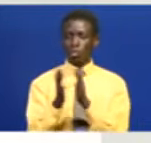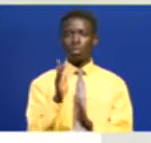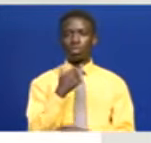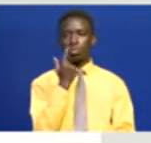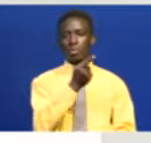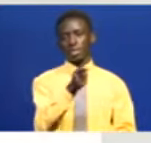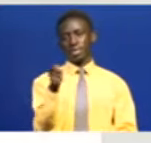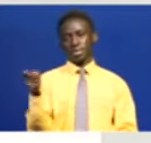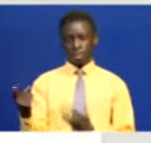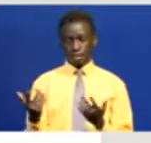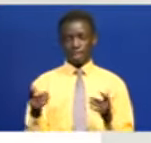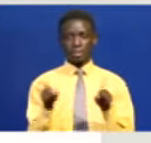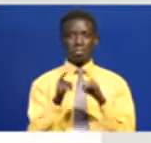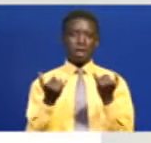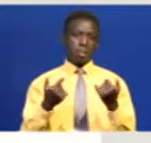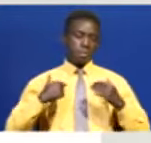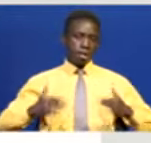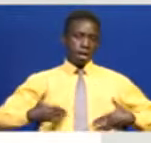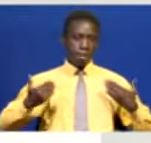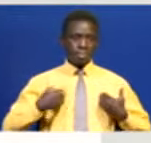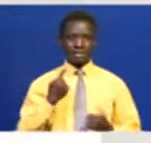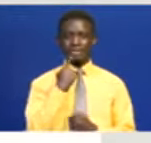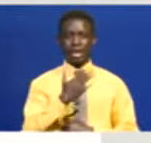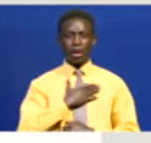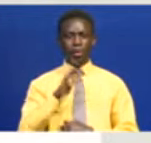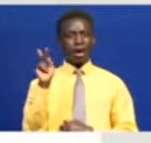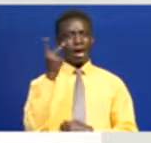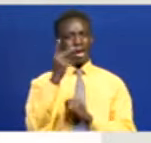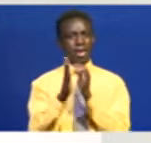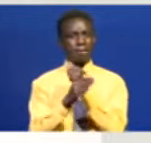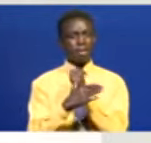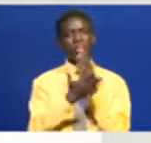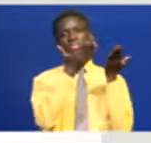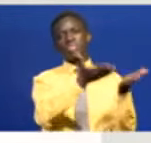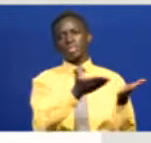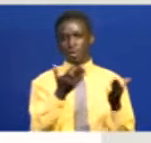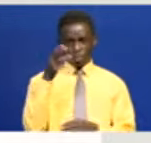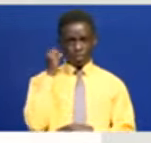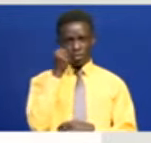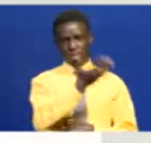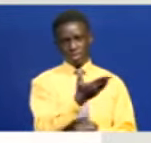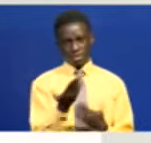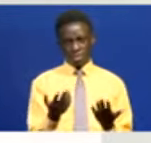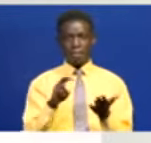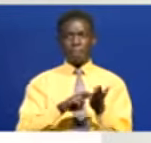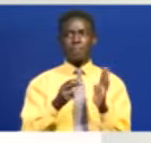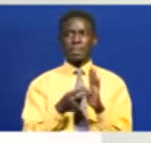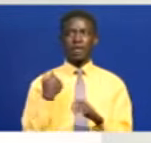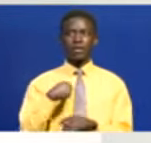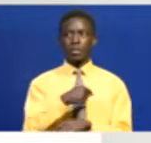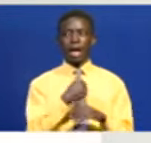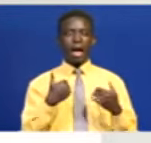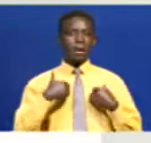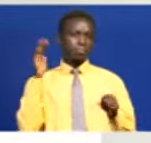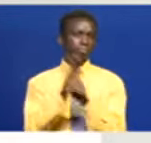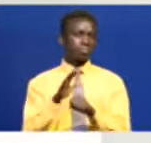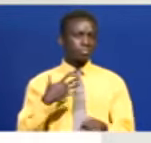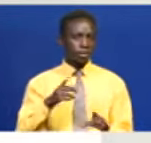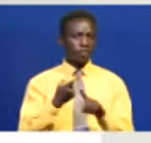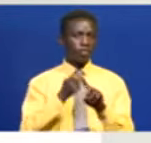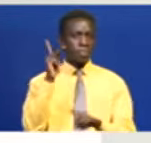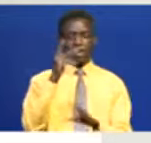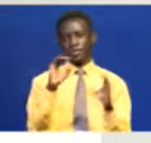I'm happy to say our Kenya embassy was there. Yes. So, unfortunately, we didn't have many people from Kenya. Mm. And this is a